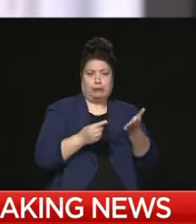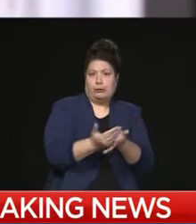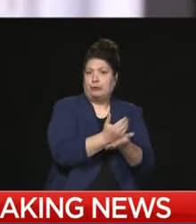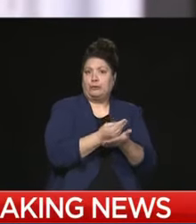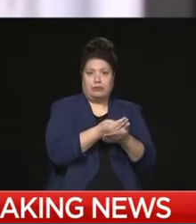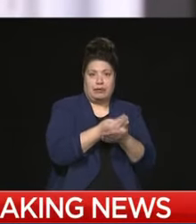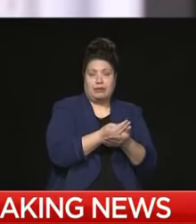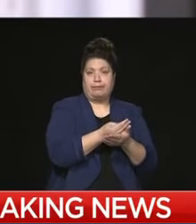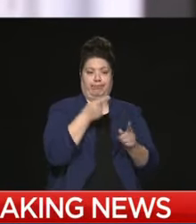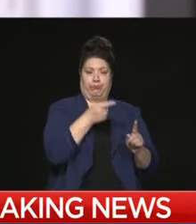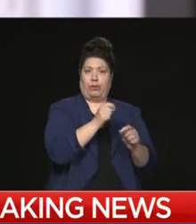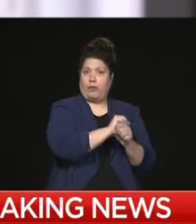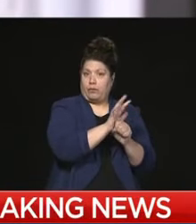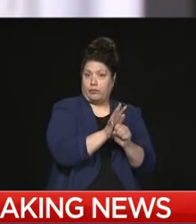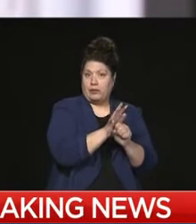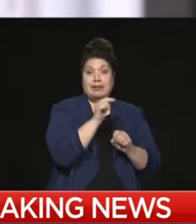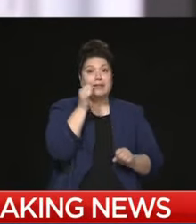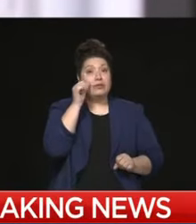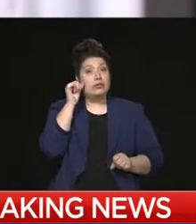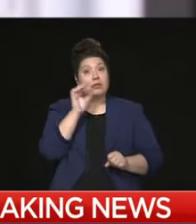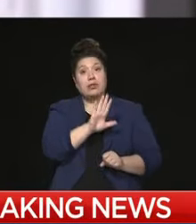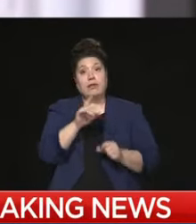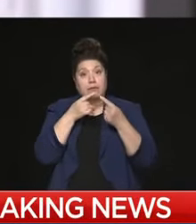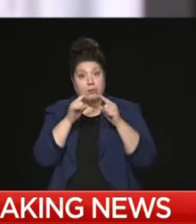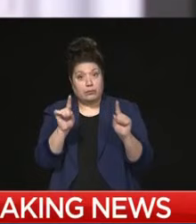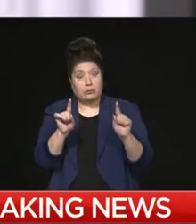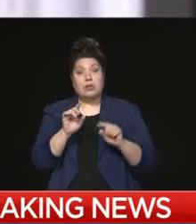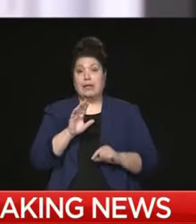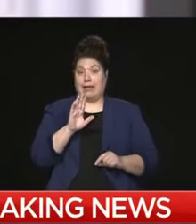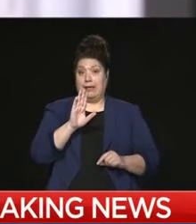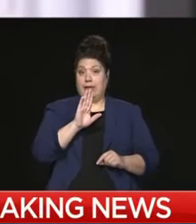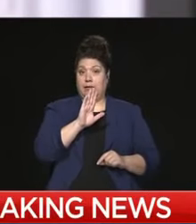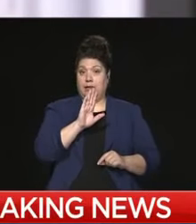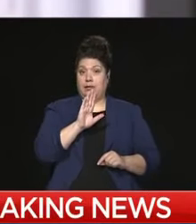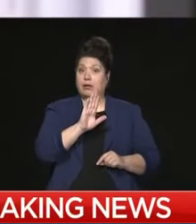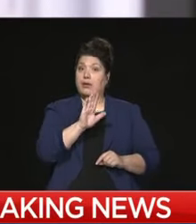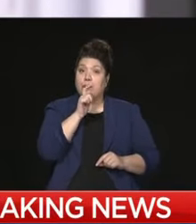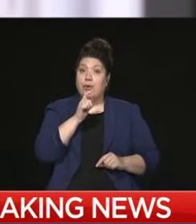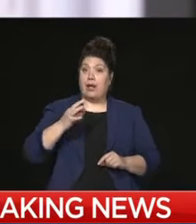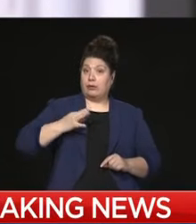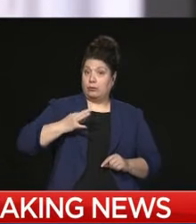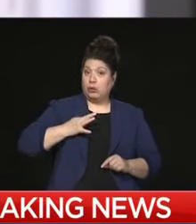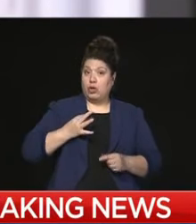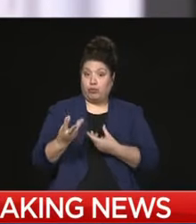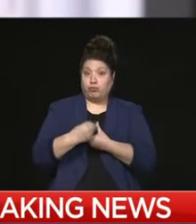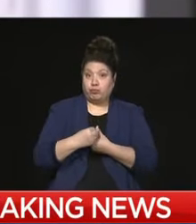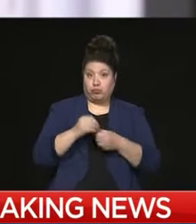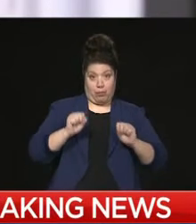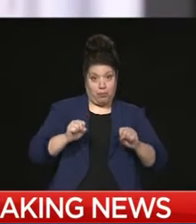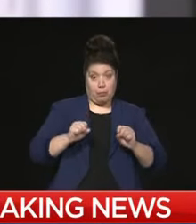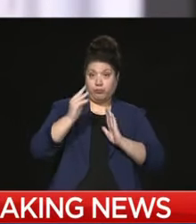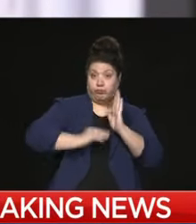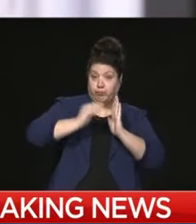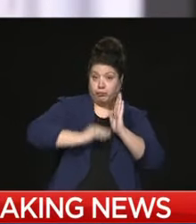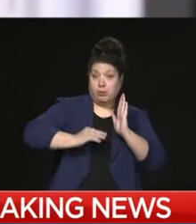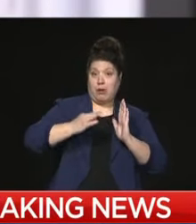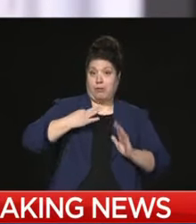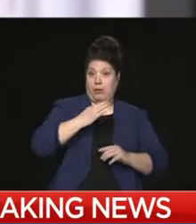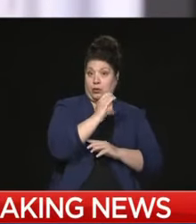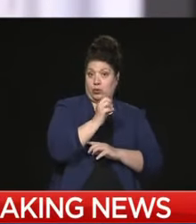we announced that we would loosen the eligibility criteria to allow more people to get the assistance they